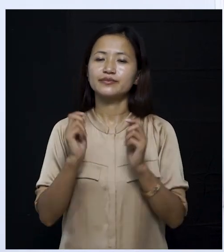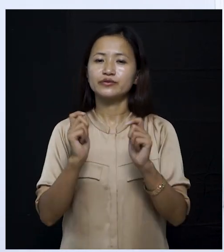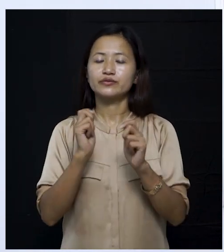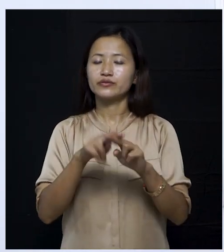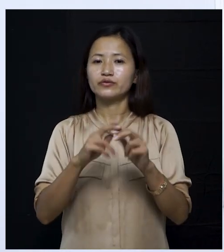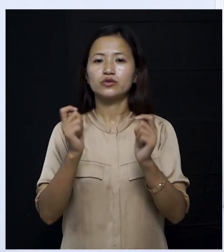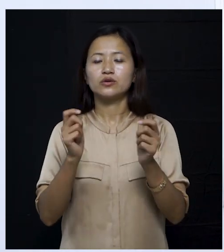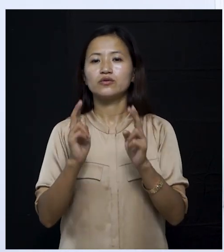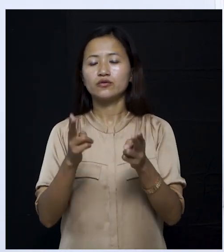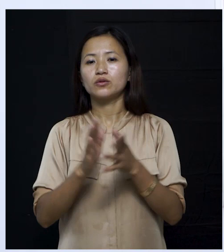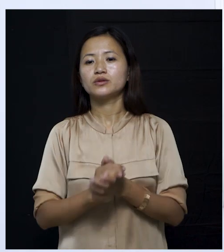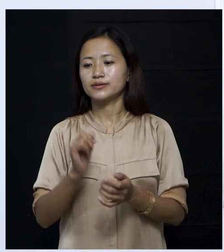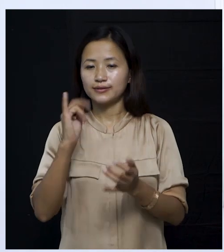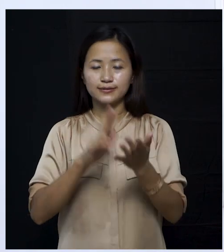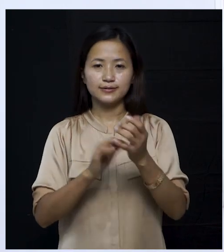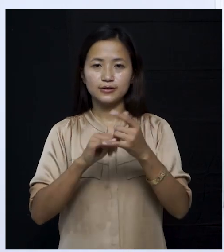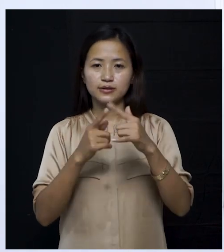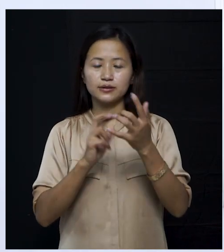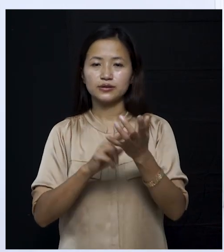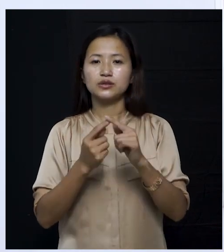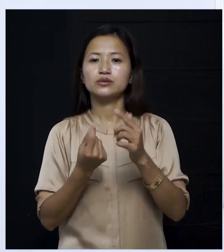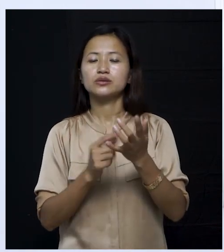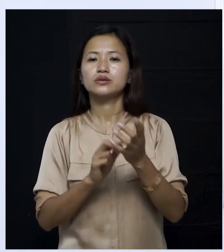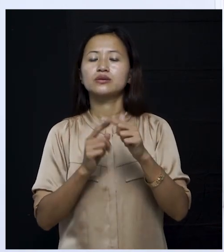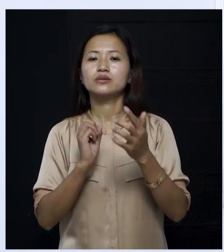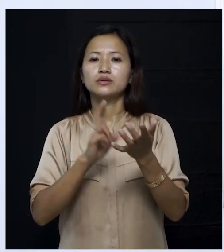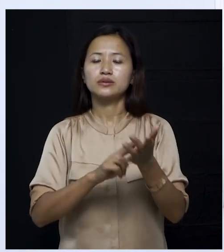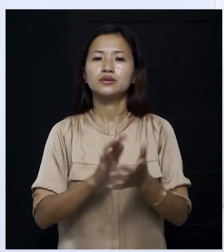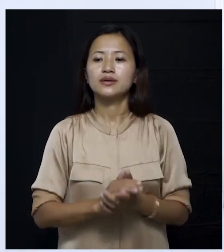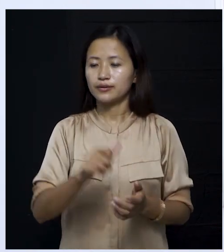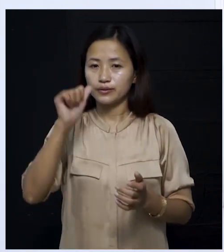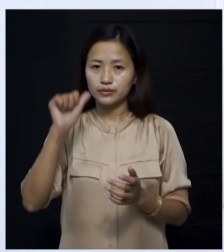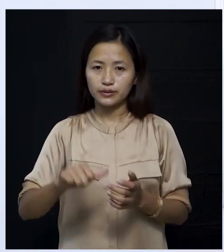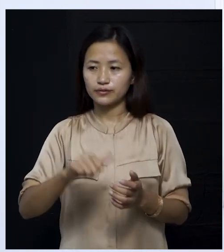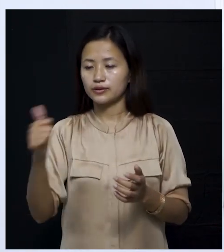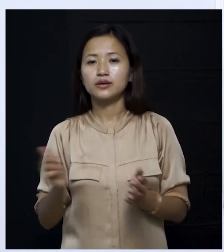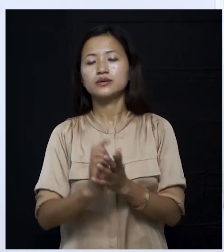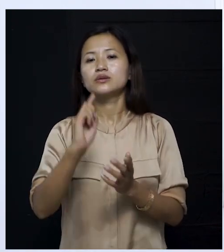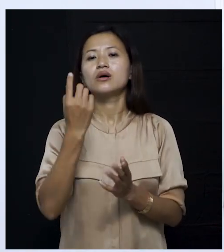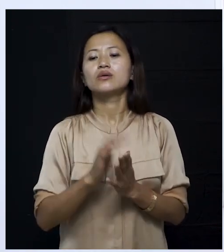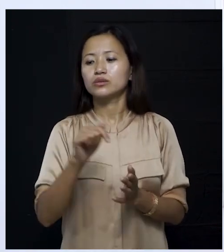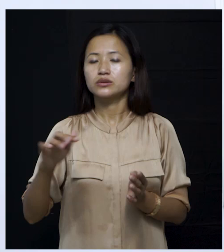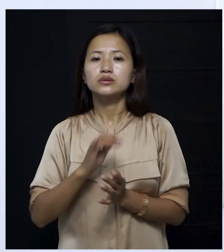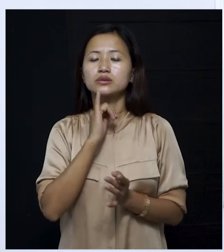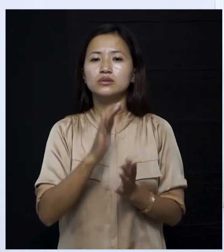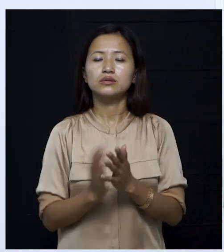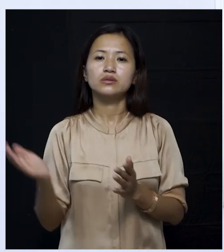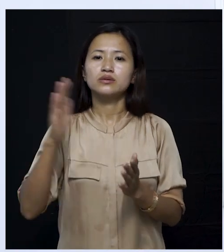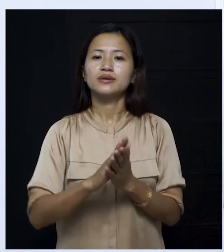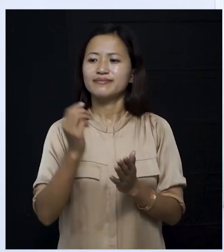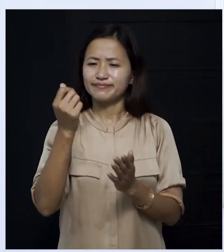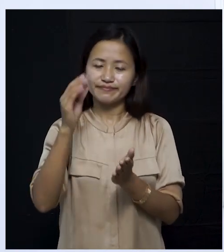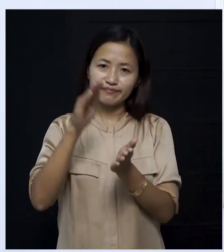financial institution. Okay, then we also have another one which is called as the cheat